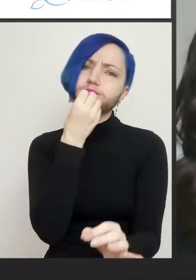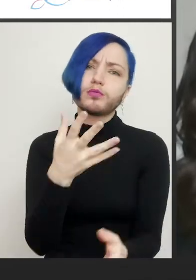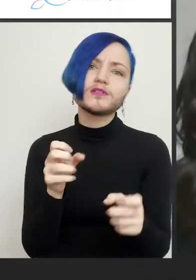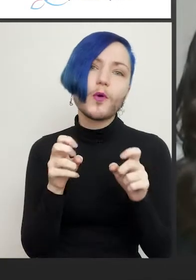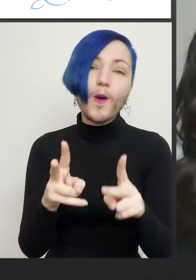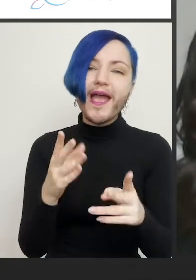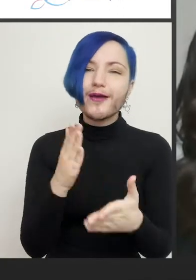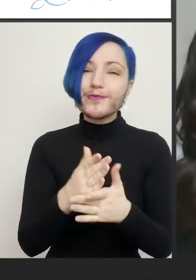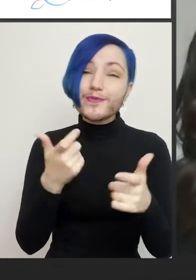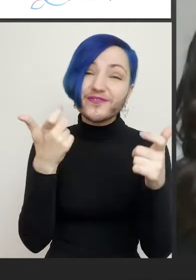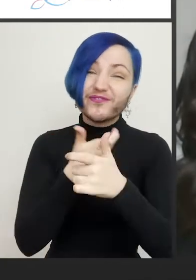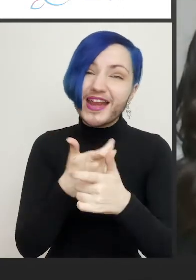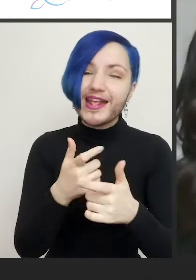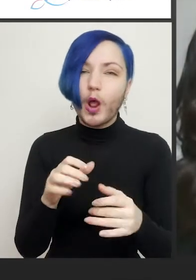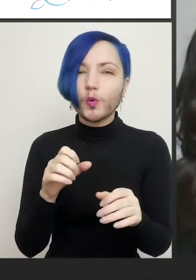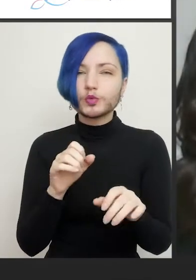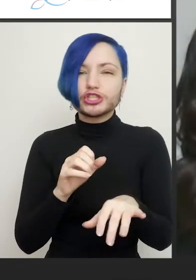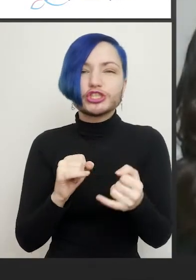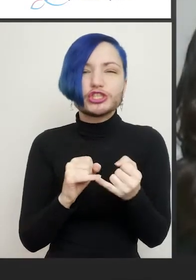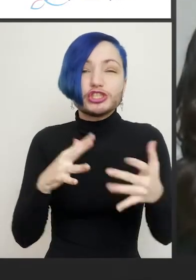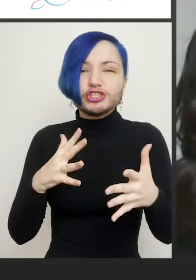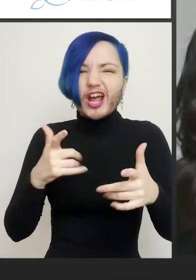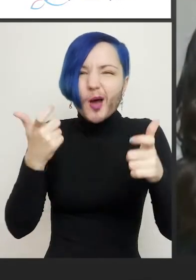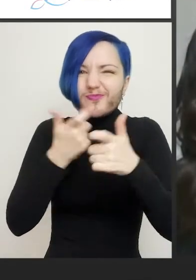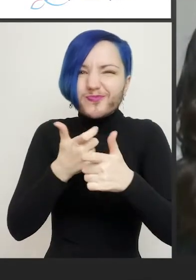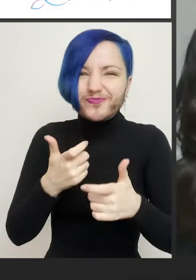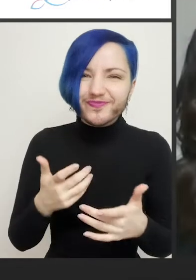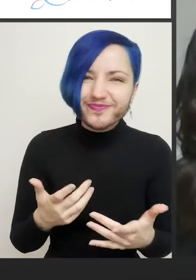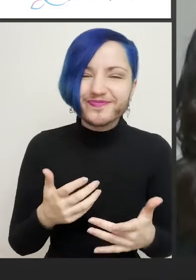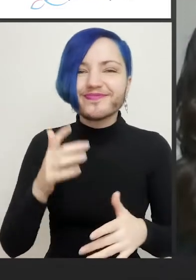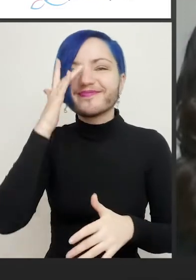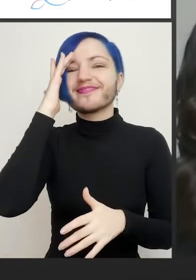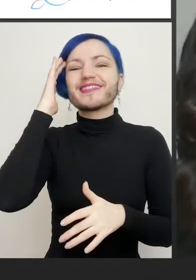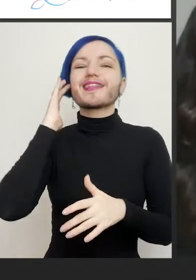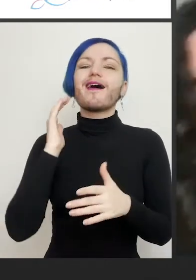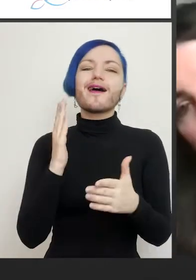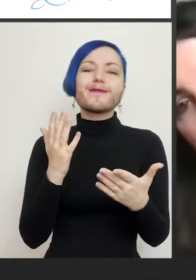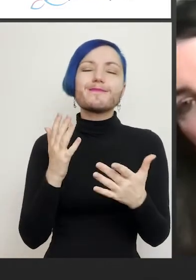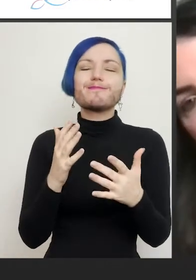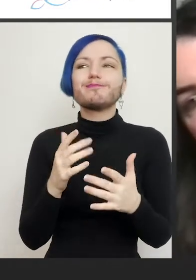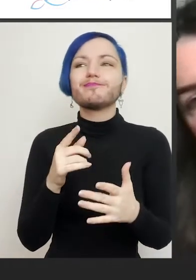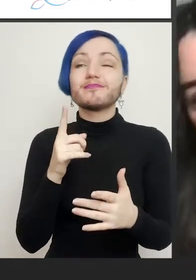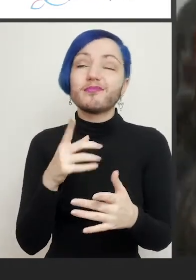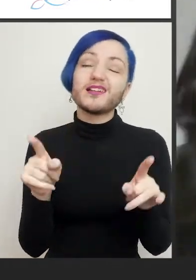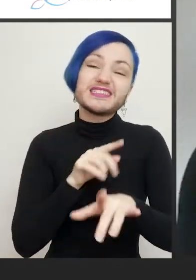you're so sharp is probably what gets you through so much. But you also obviously attract unwanted attention too.